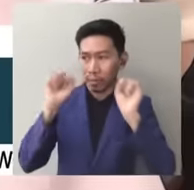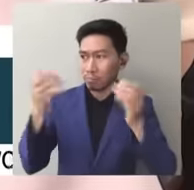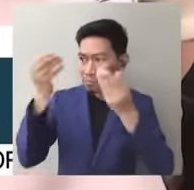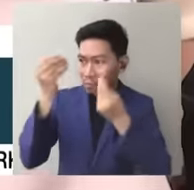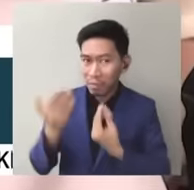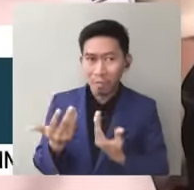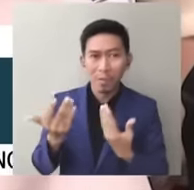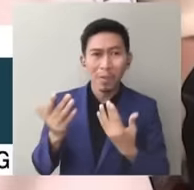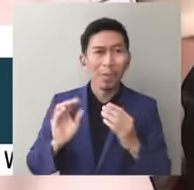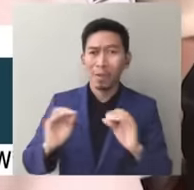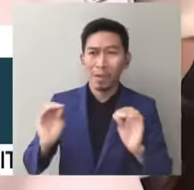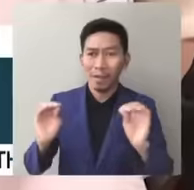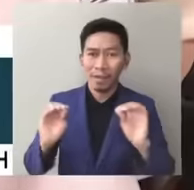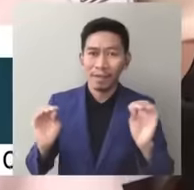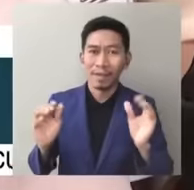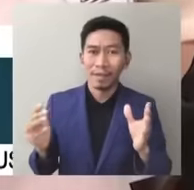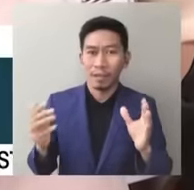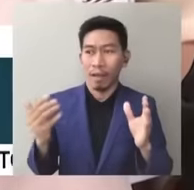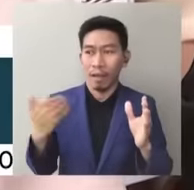usapan.